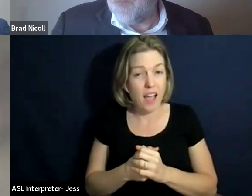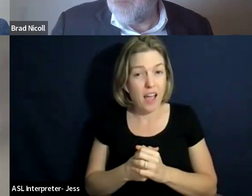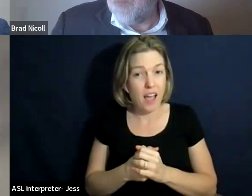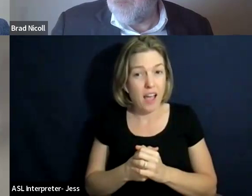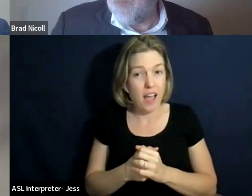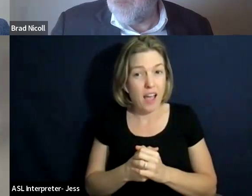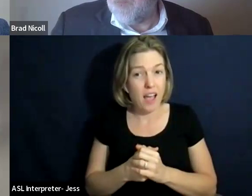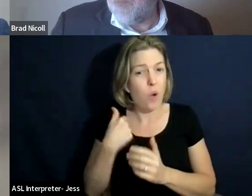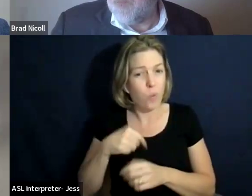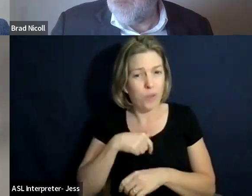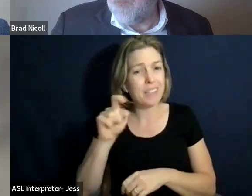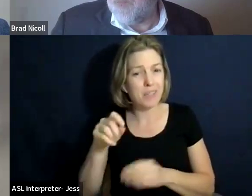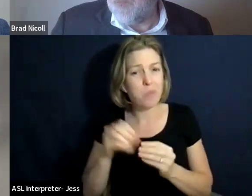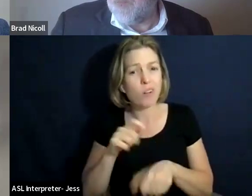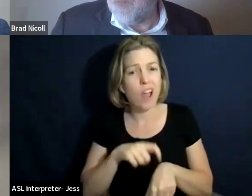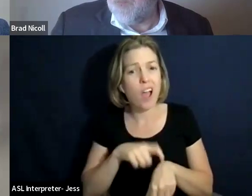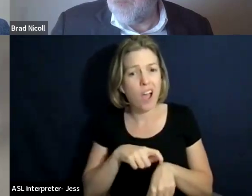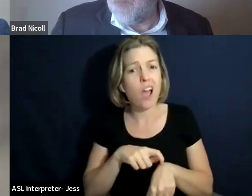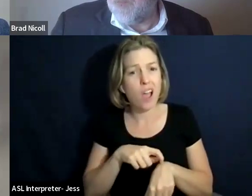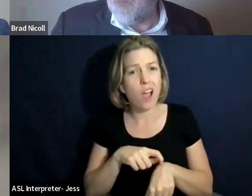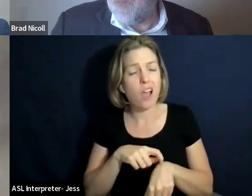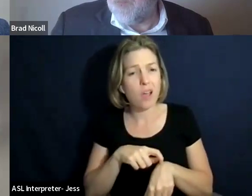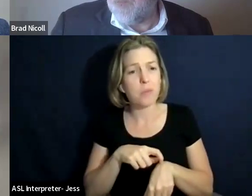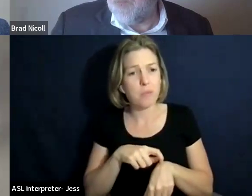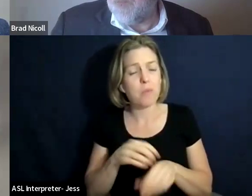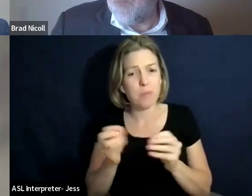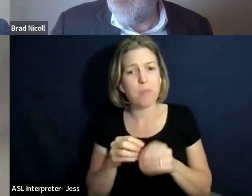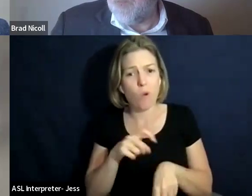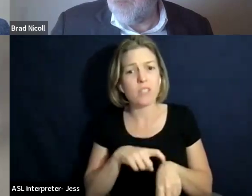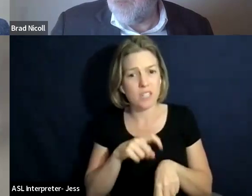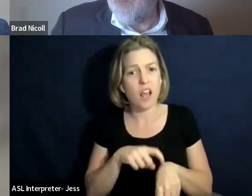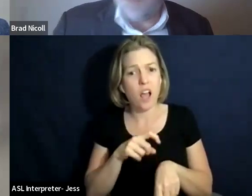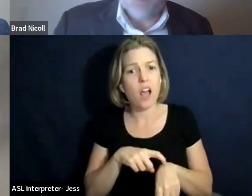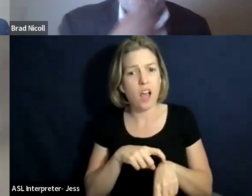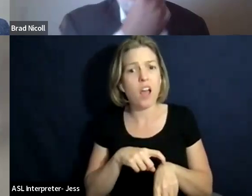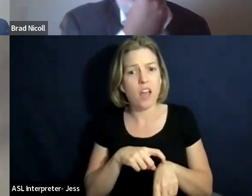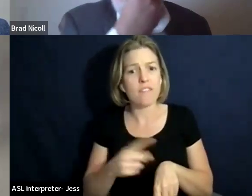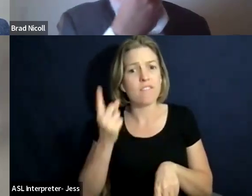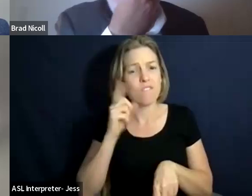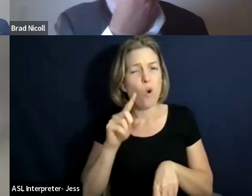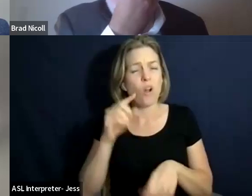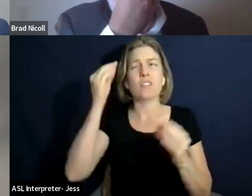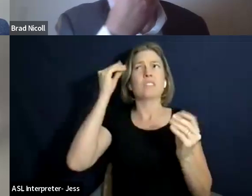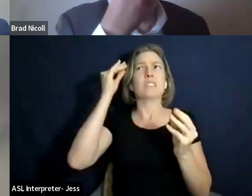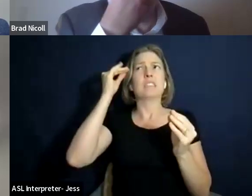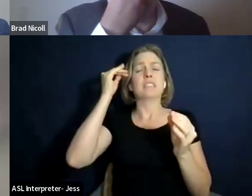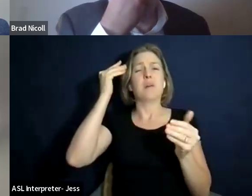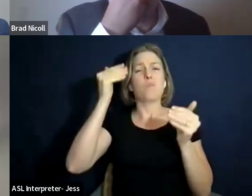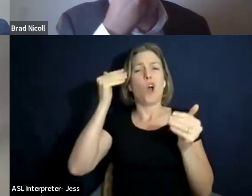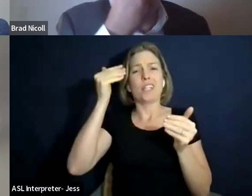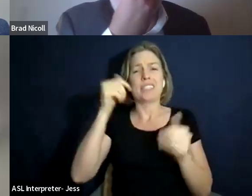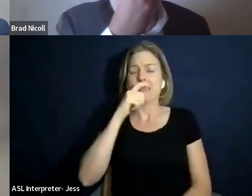we're going to need more time. We're going to need more time to process this and for